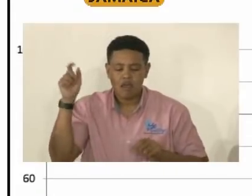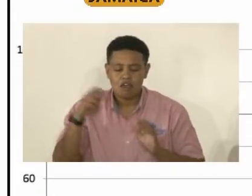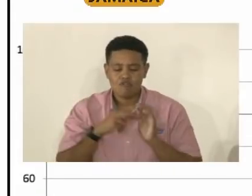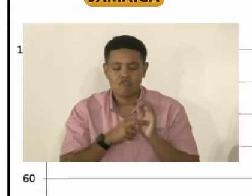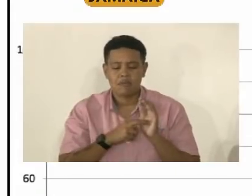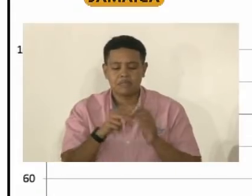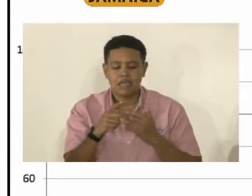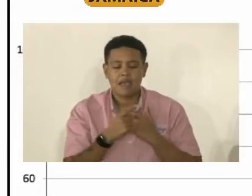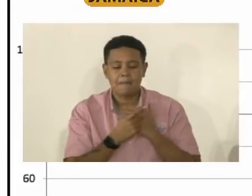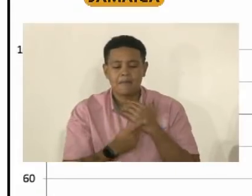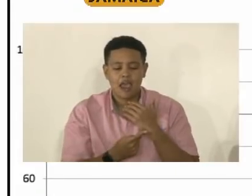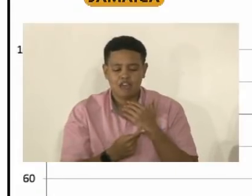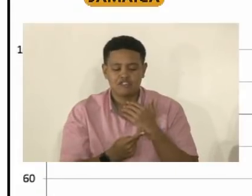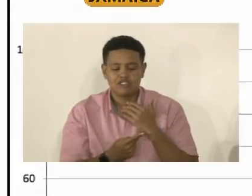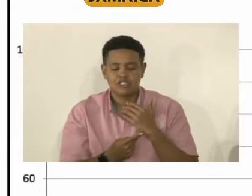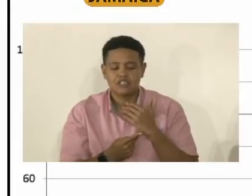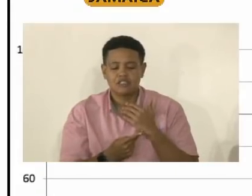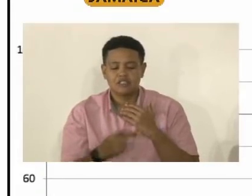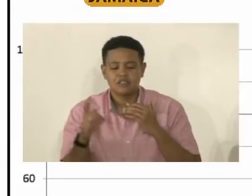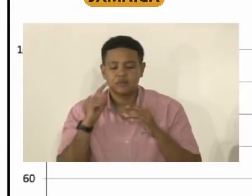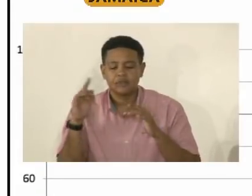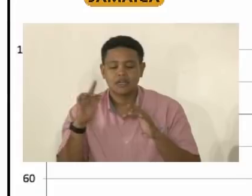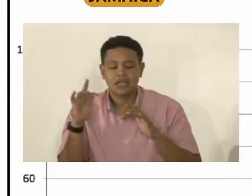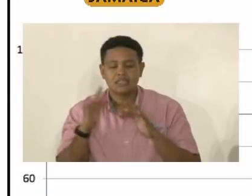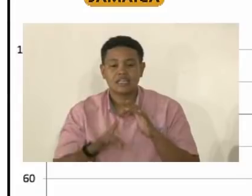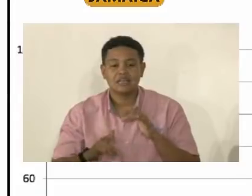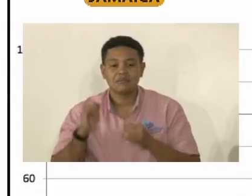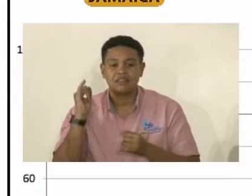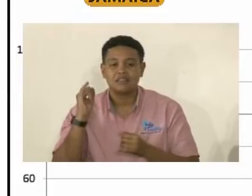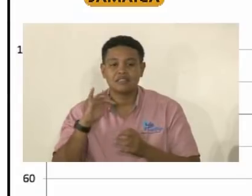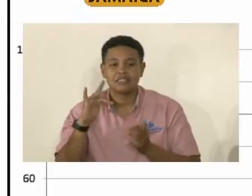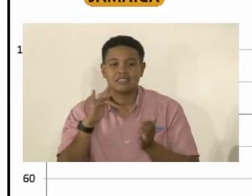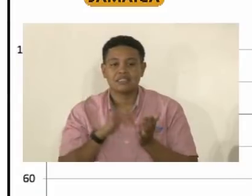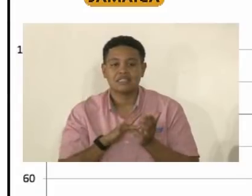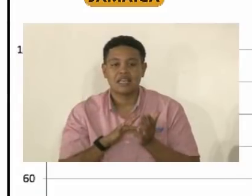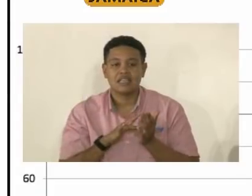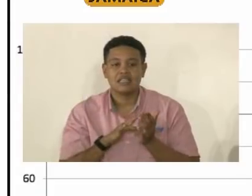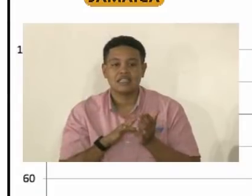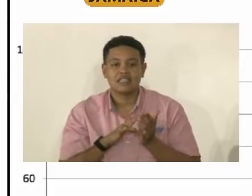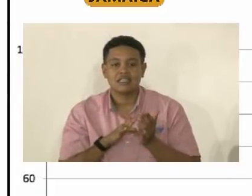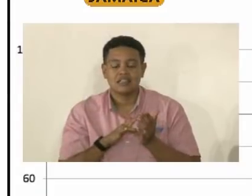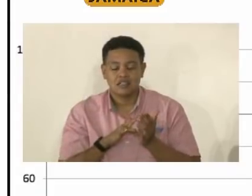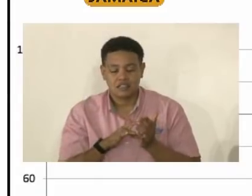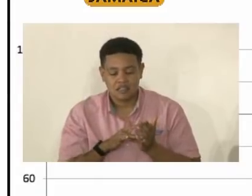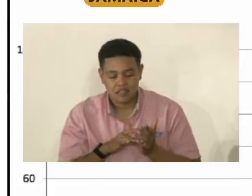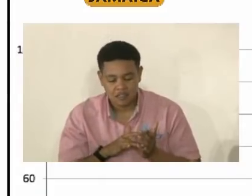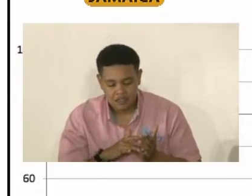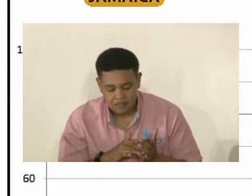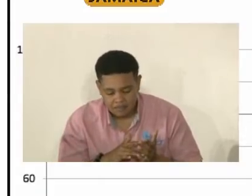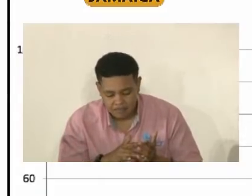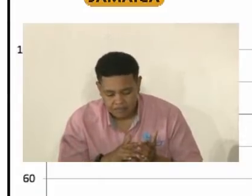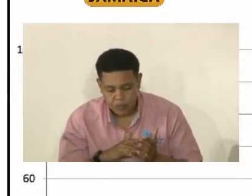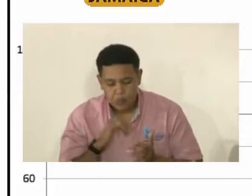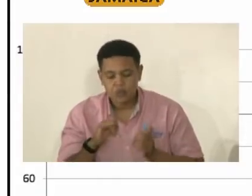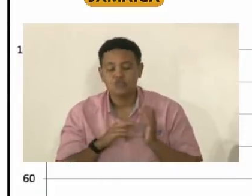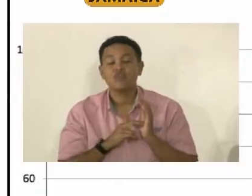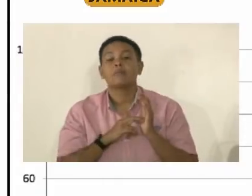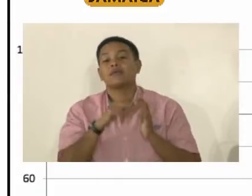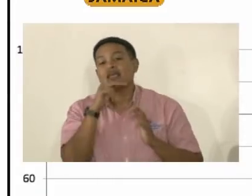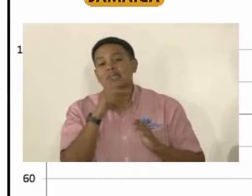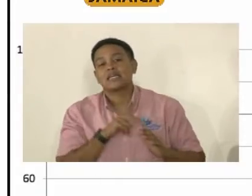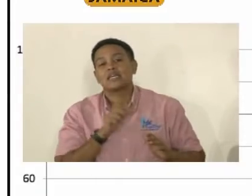parish, with the exception of the one in the center, which represents a combined Kingston and St.